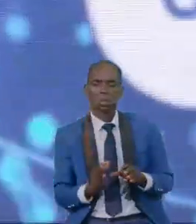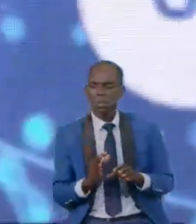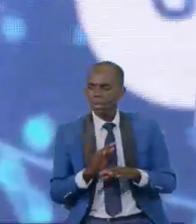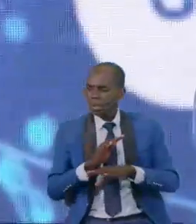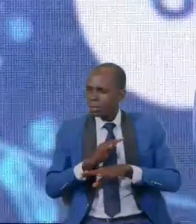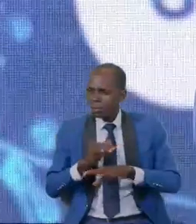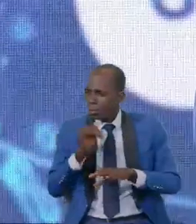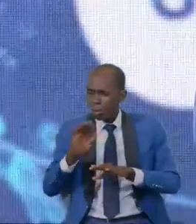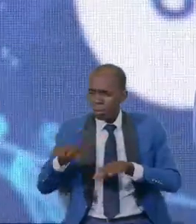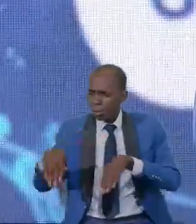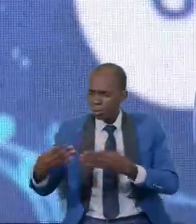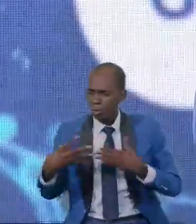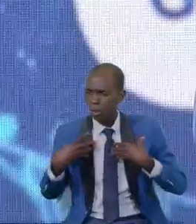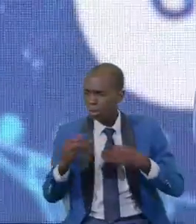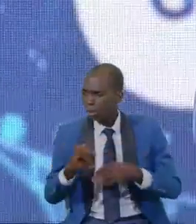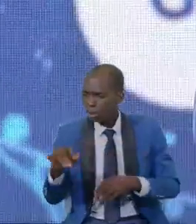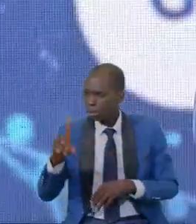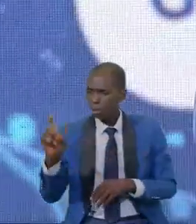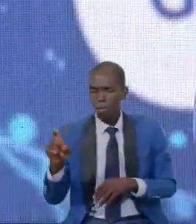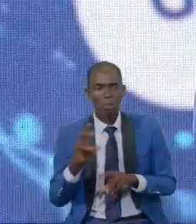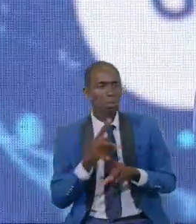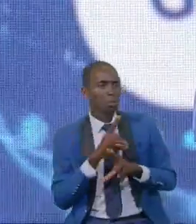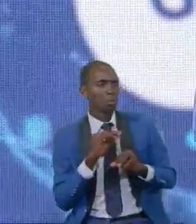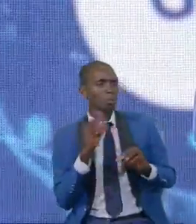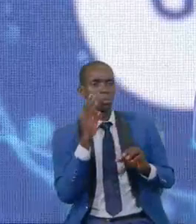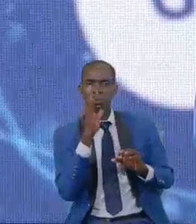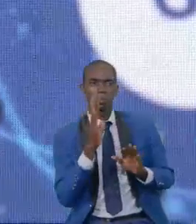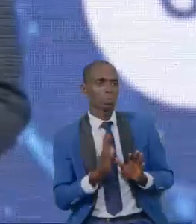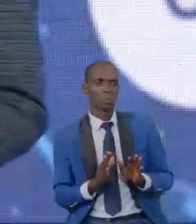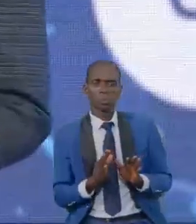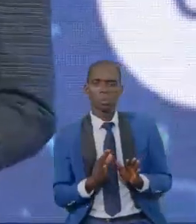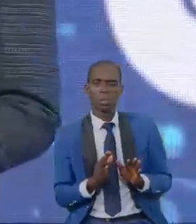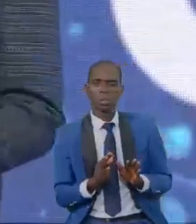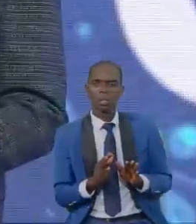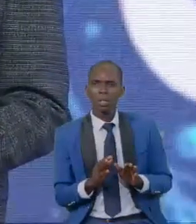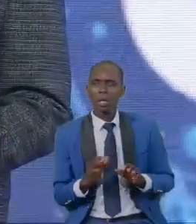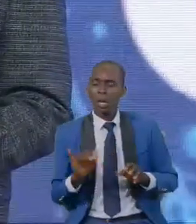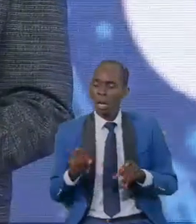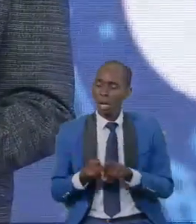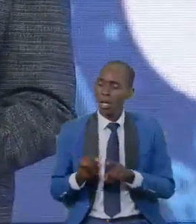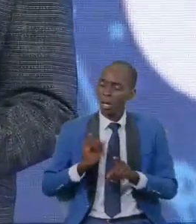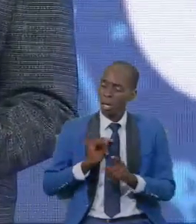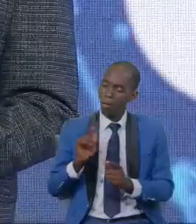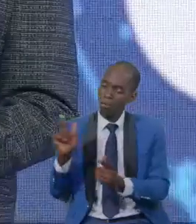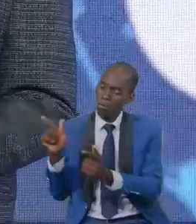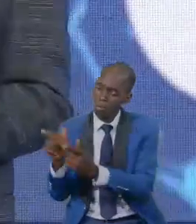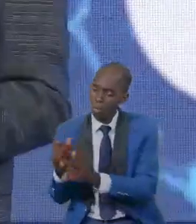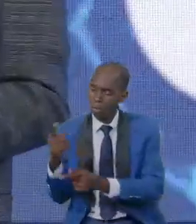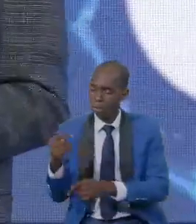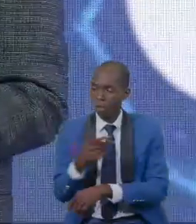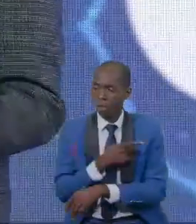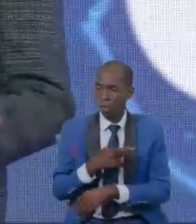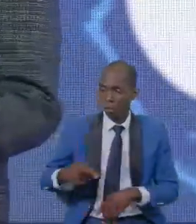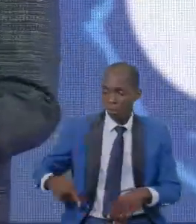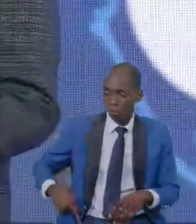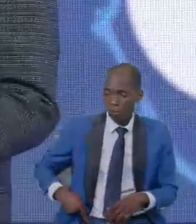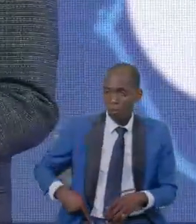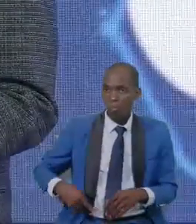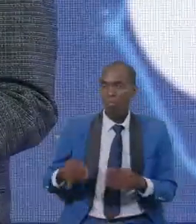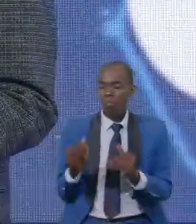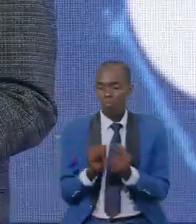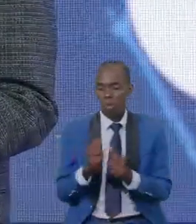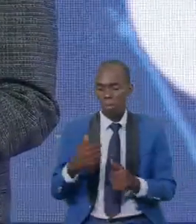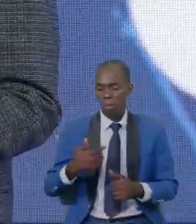you healing? No, Pastor. As I went into the prince with my bad